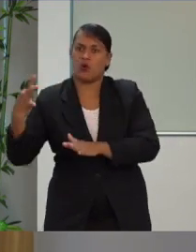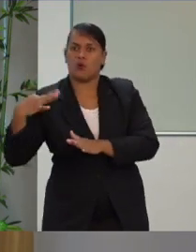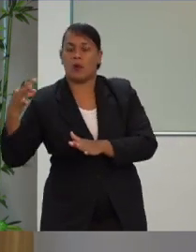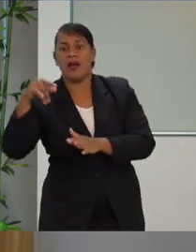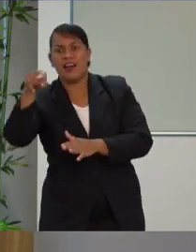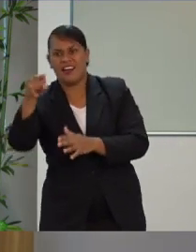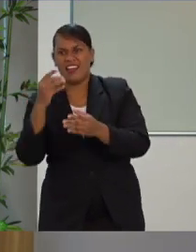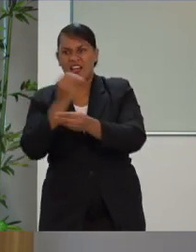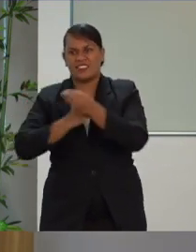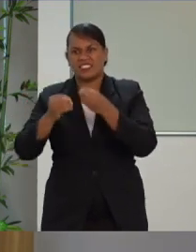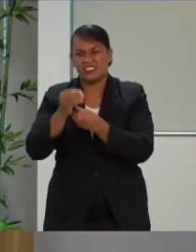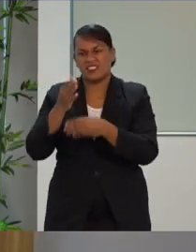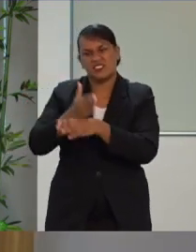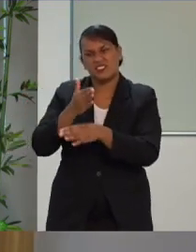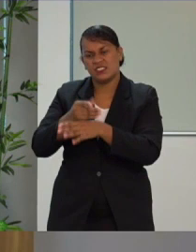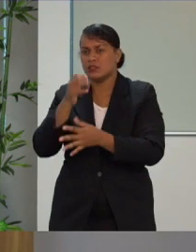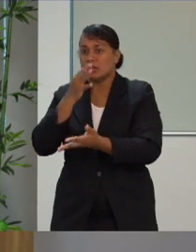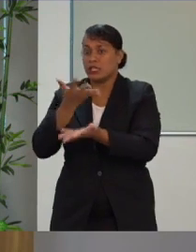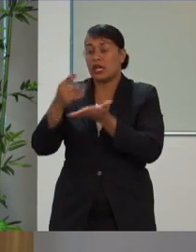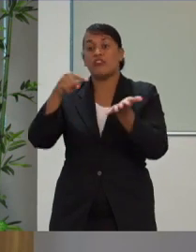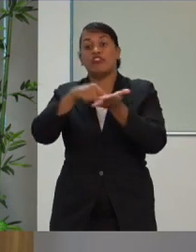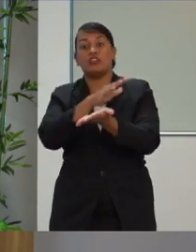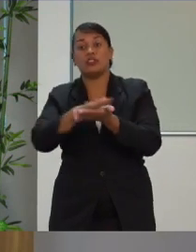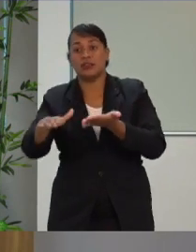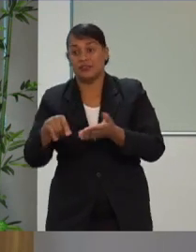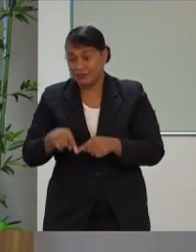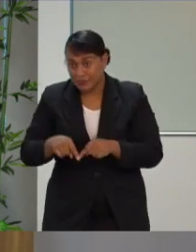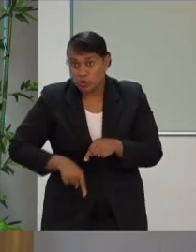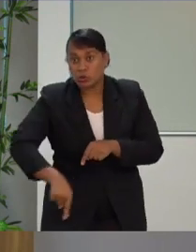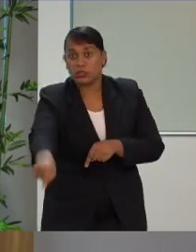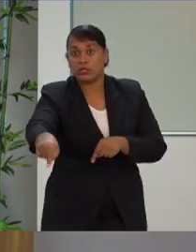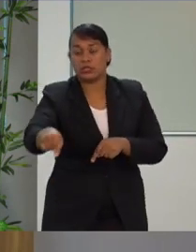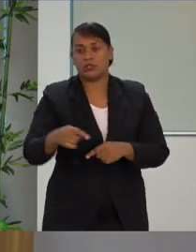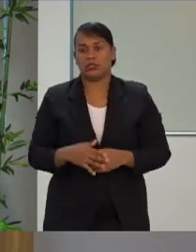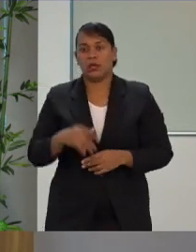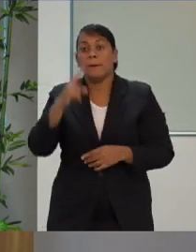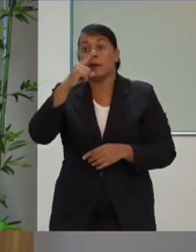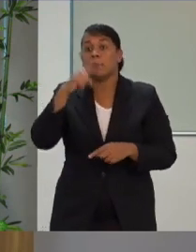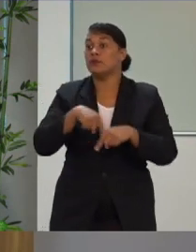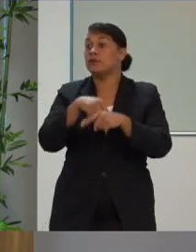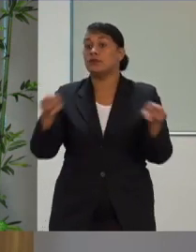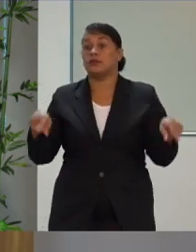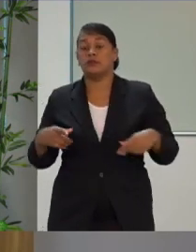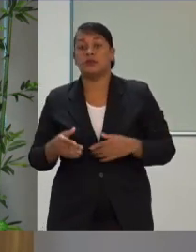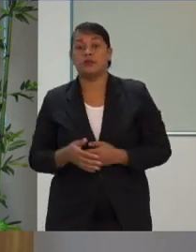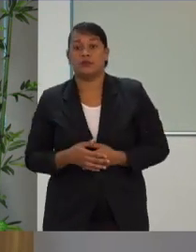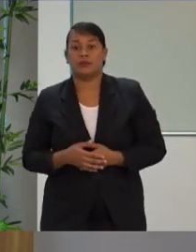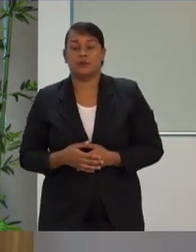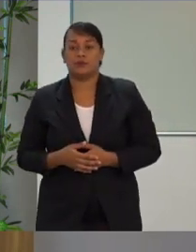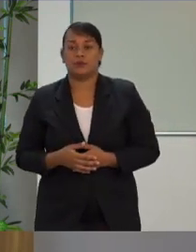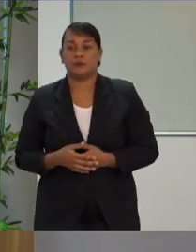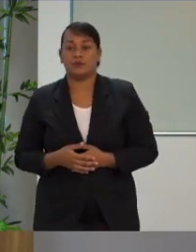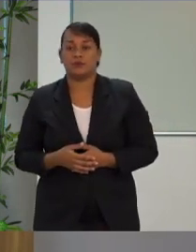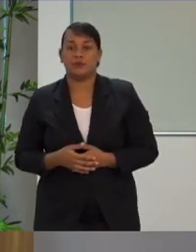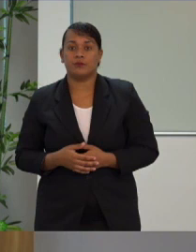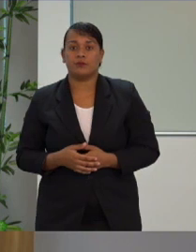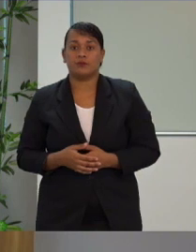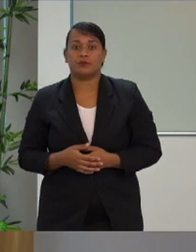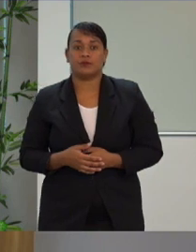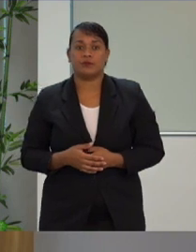also, that from Thursday, those people who are not going to be